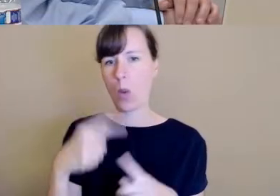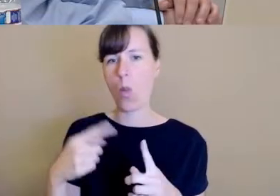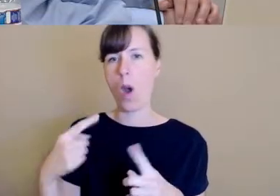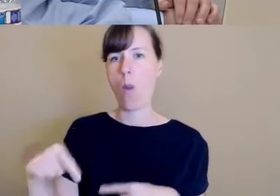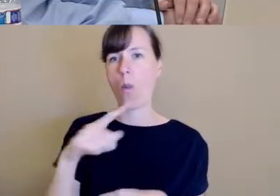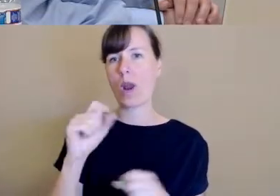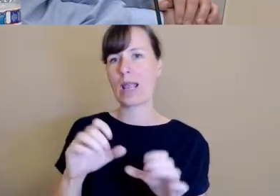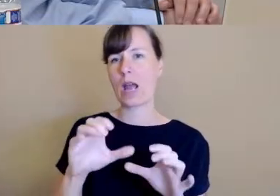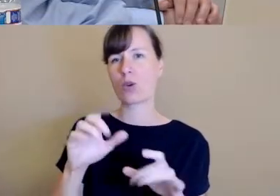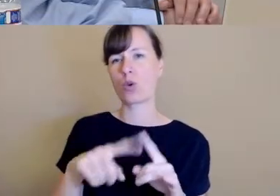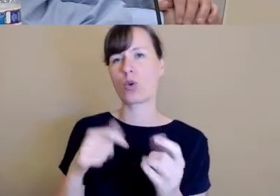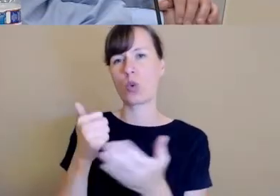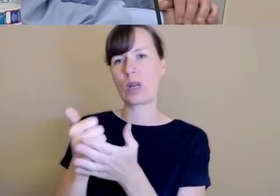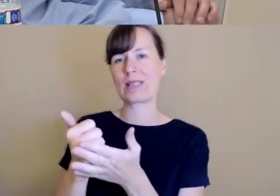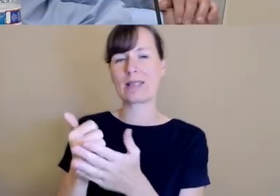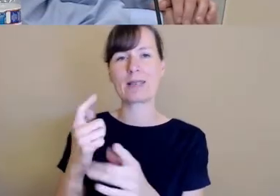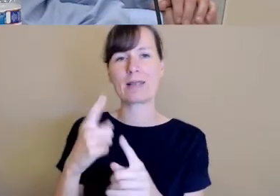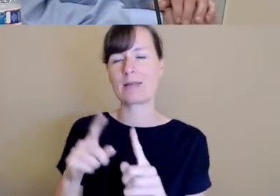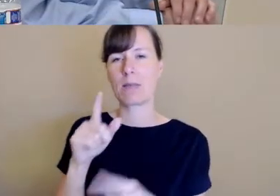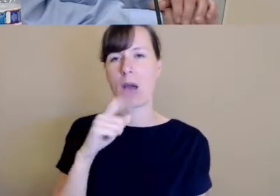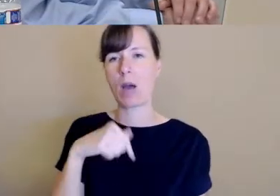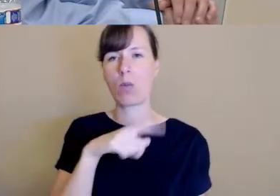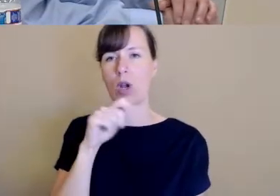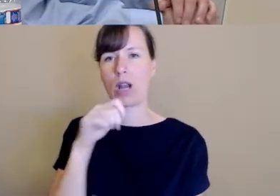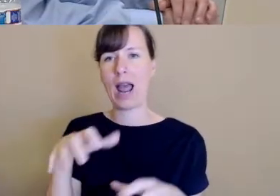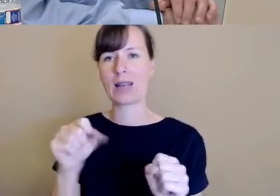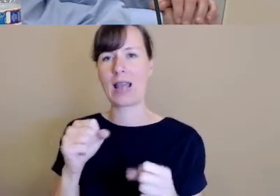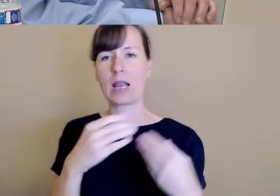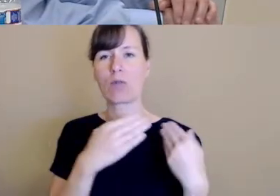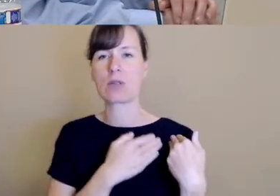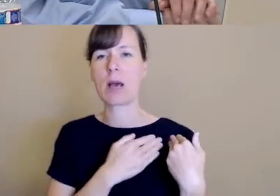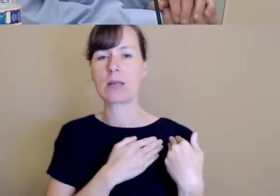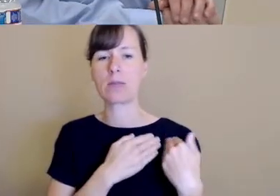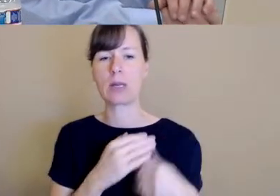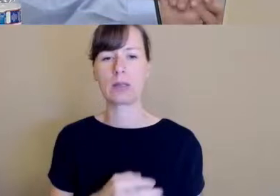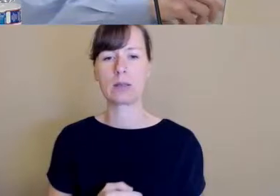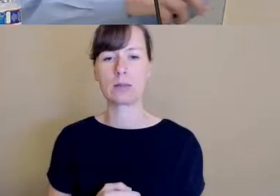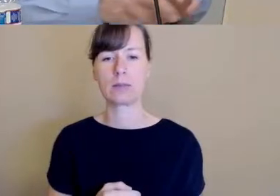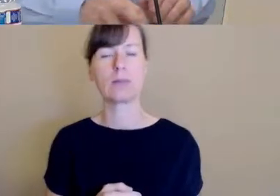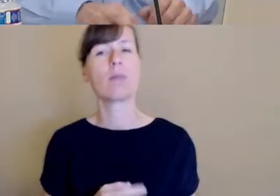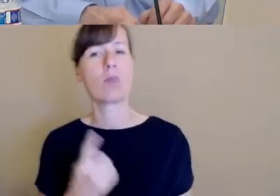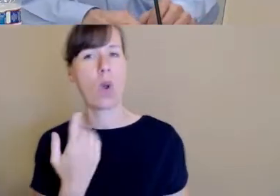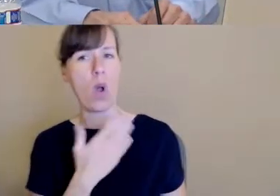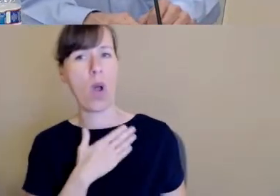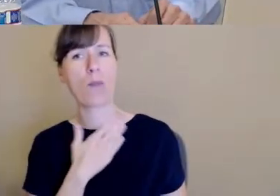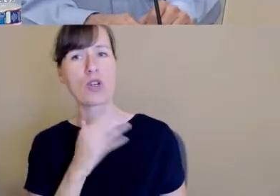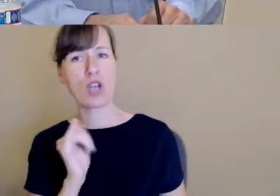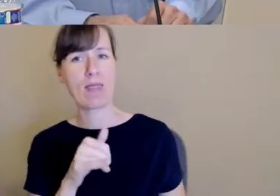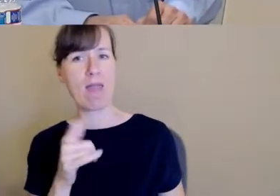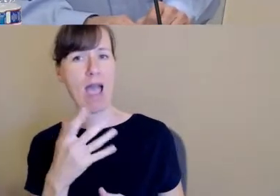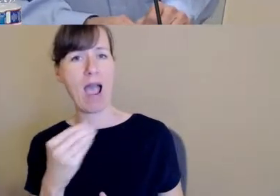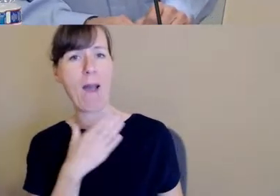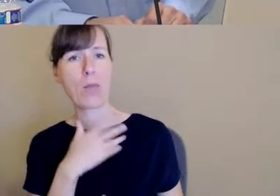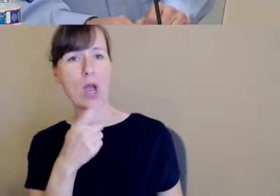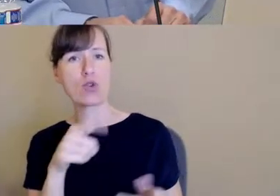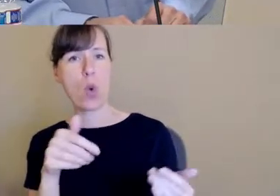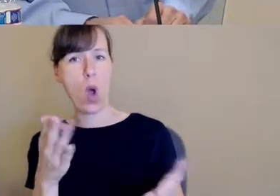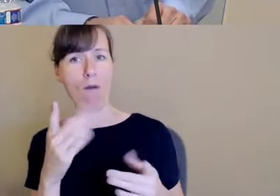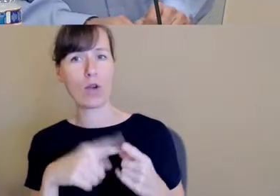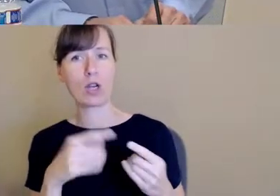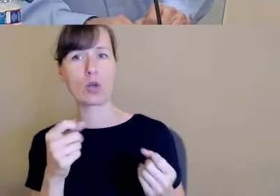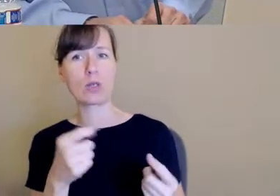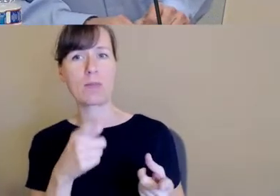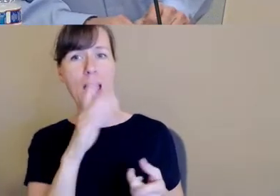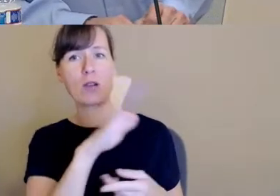but we're not taking responsibility. Yeah, no, I appreciate that. And I appreciate you offering to spend your time to help